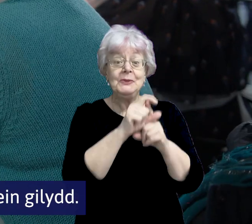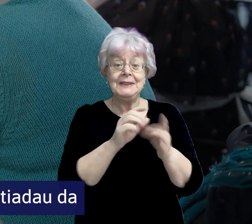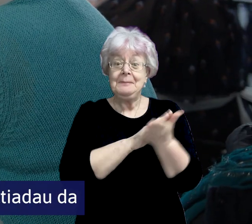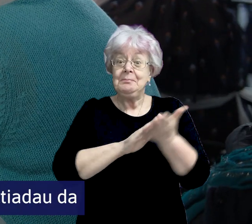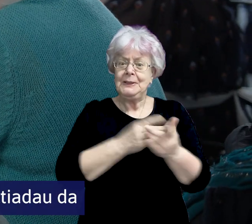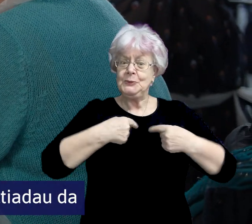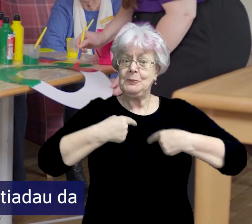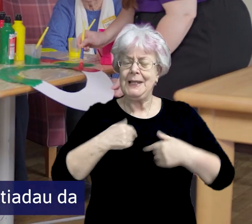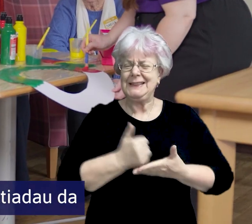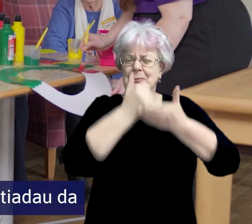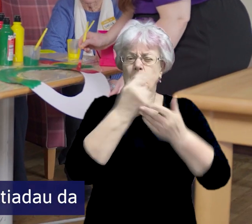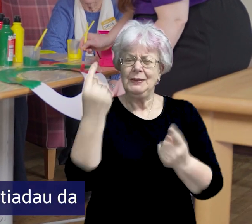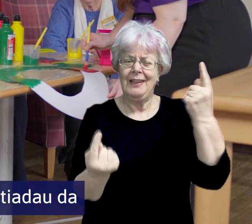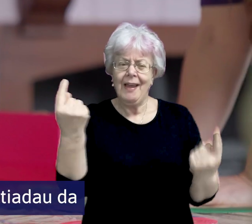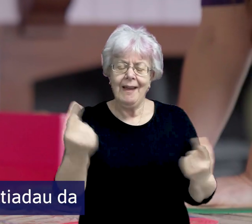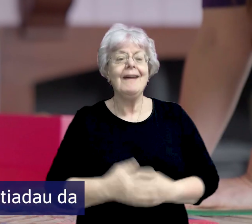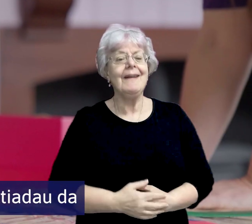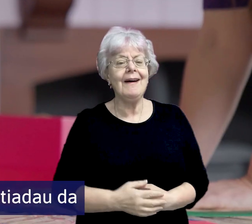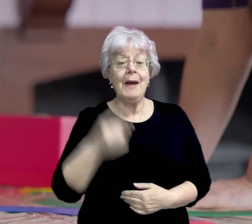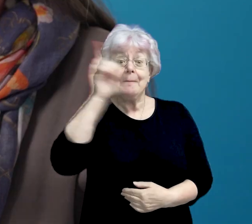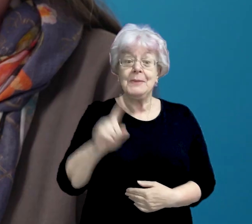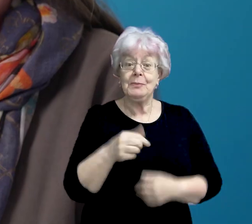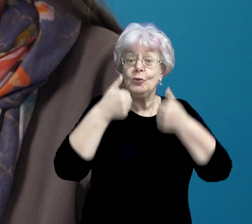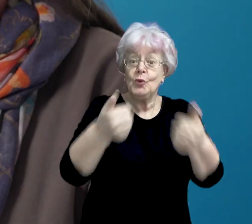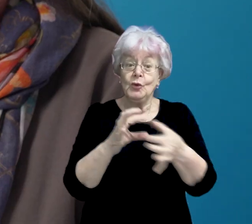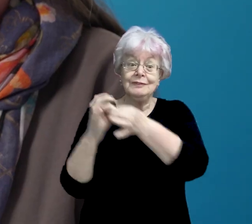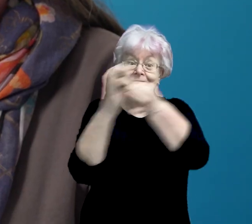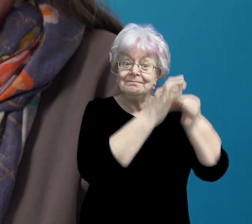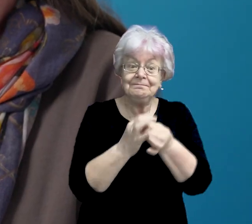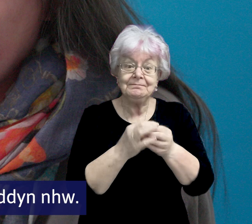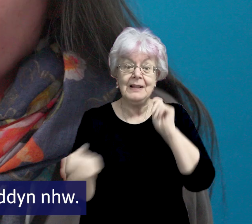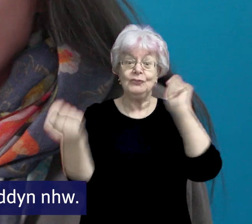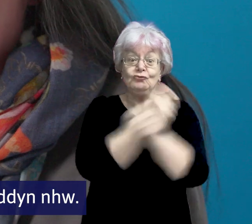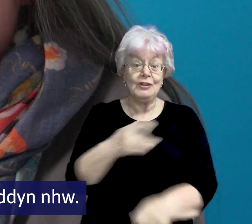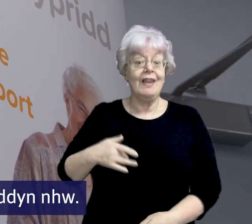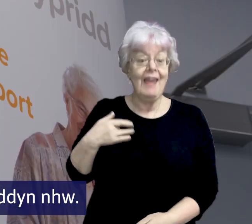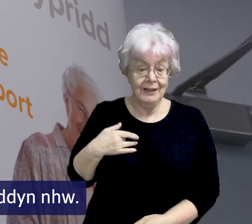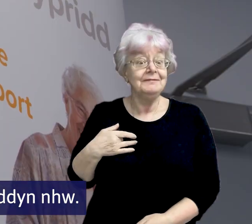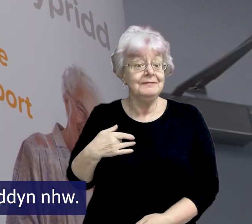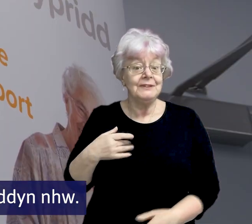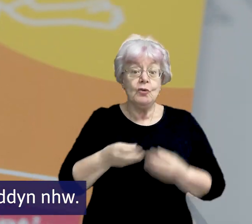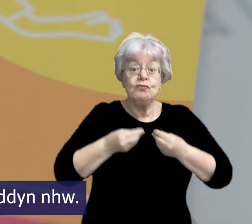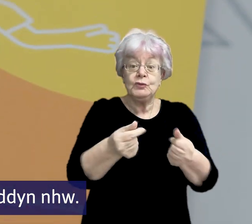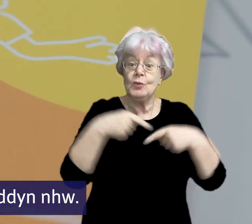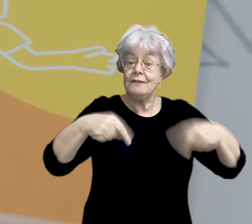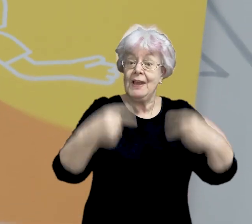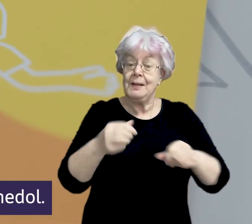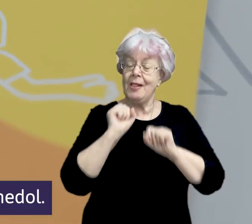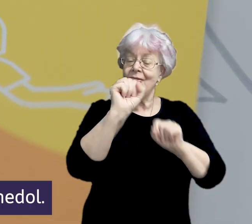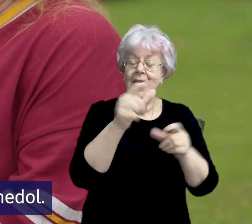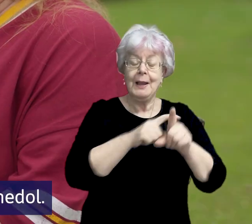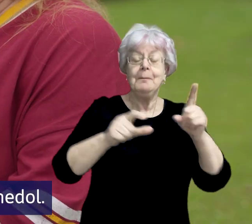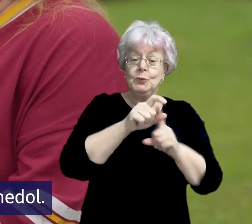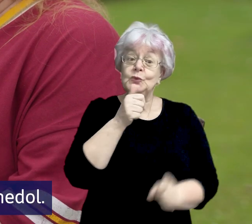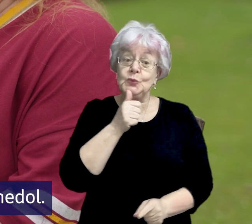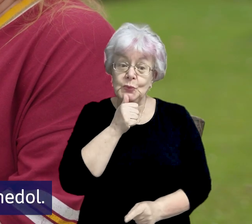other. Dwi'n gweld sut mae pobl yn gallu gwneud cysylltiadau da a newid eu bywydau trwy defnyddio'r cymuned a beth sydd yna iddyn nhw. The biggest